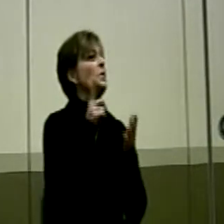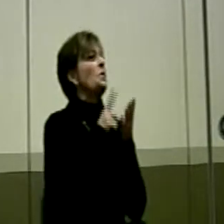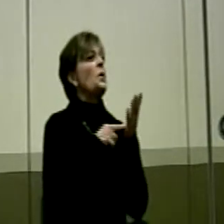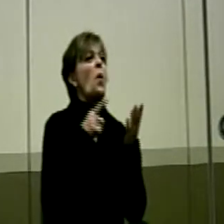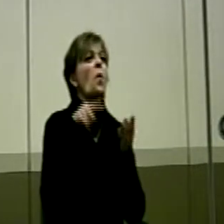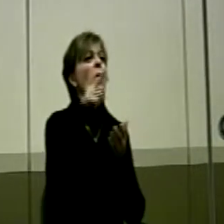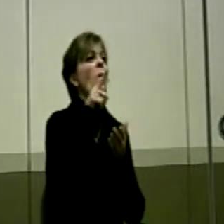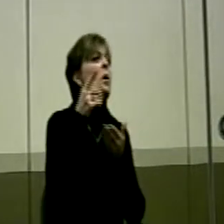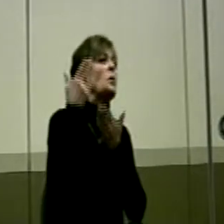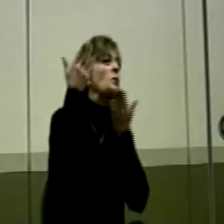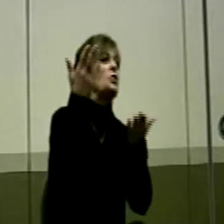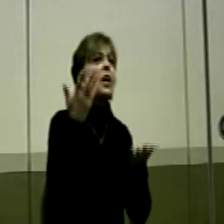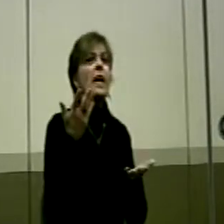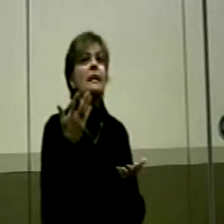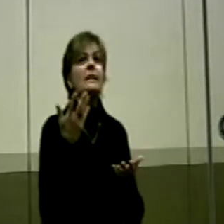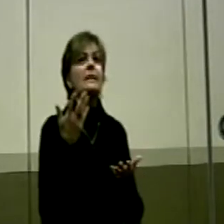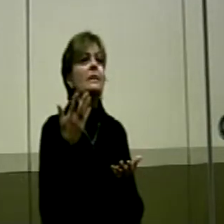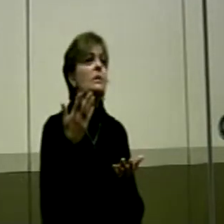sentences.